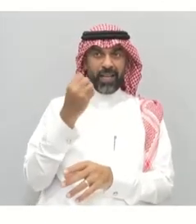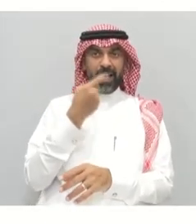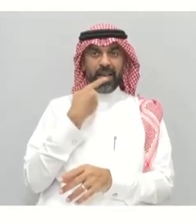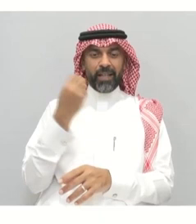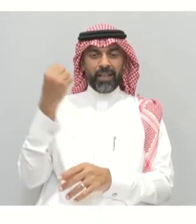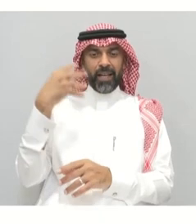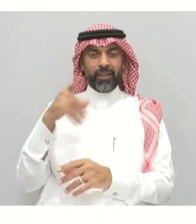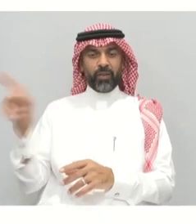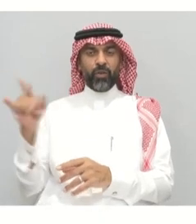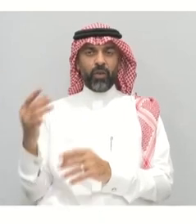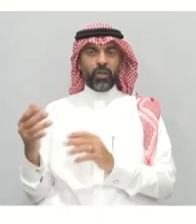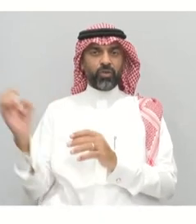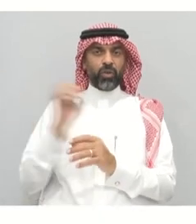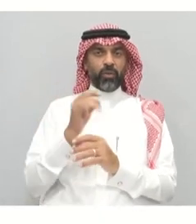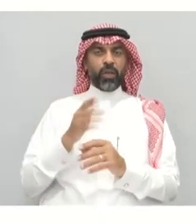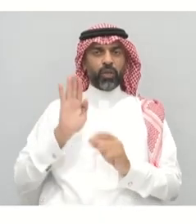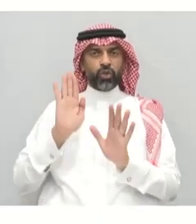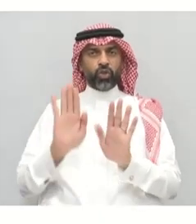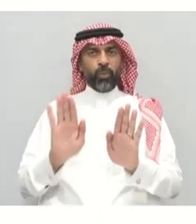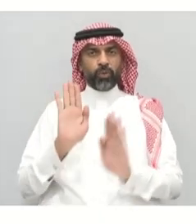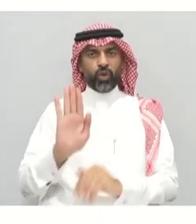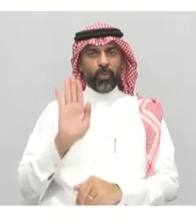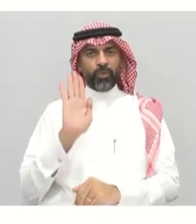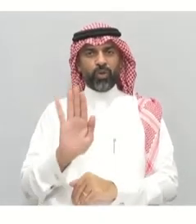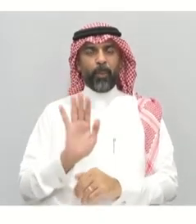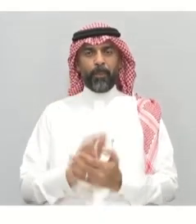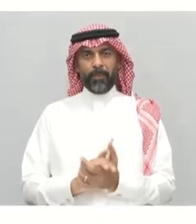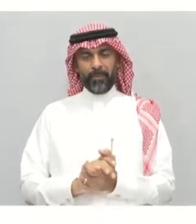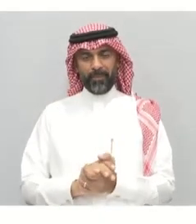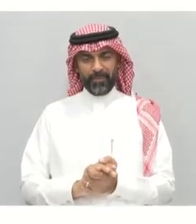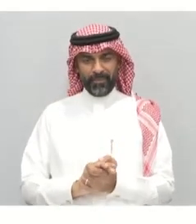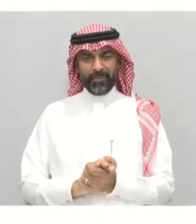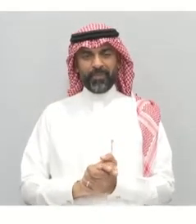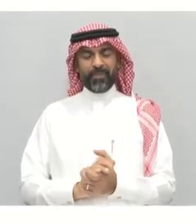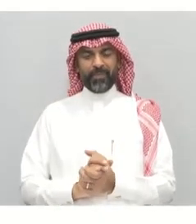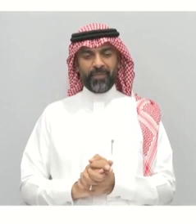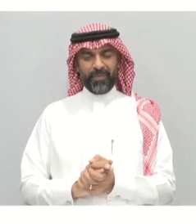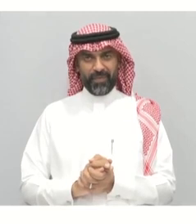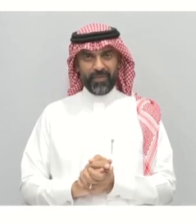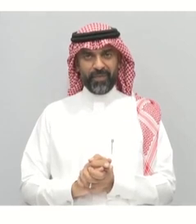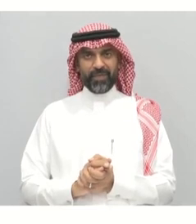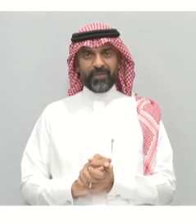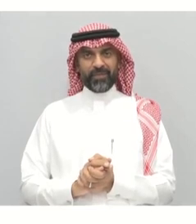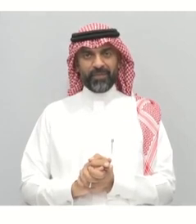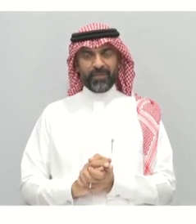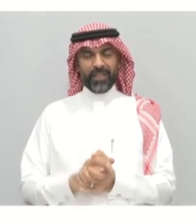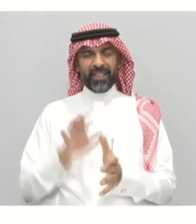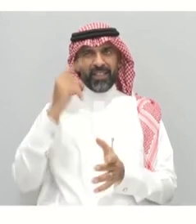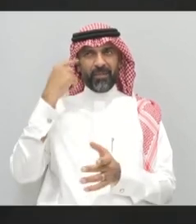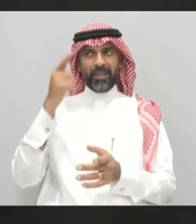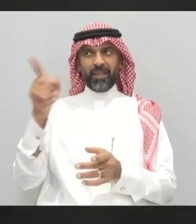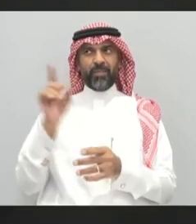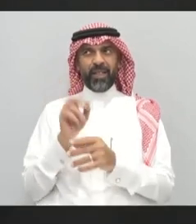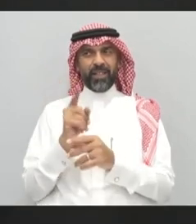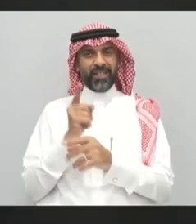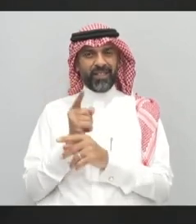will answer like, stop, stop, stop. This is a game, okay? Okay, so now imagine that I'm the